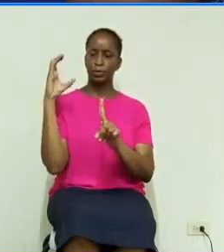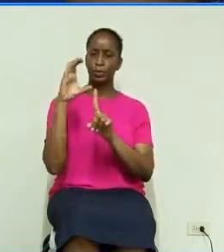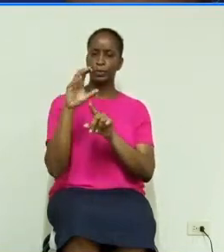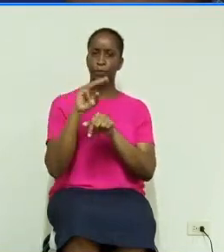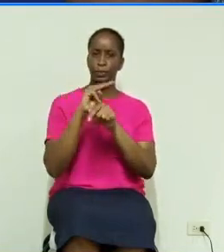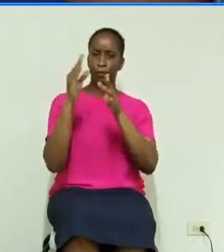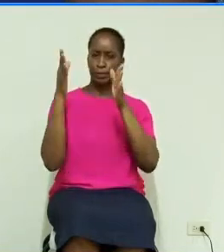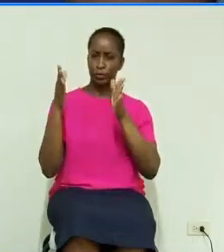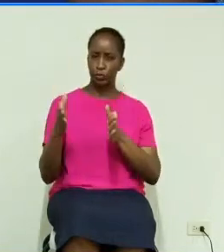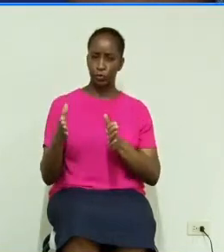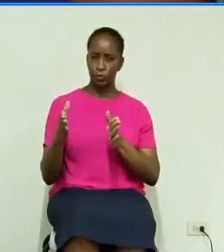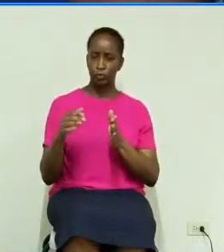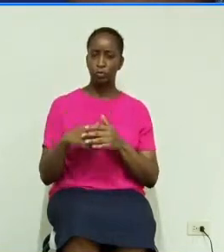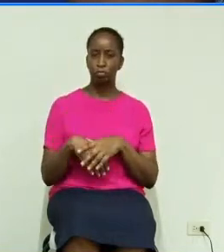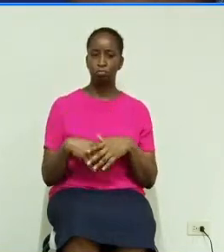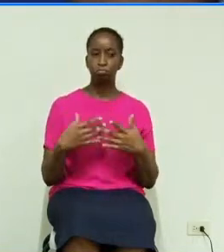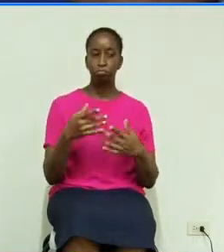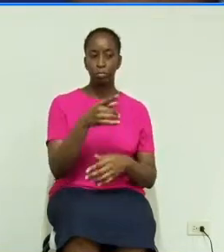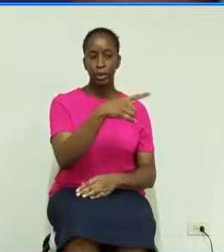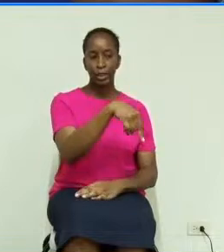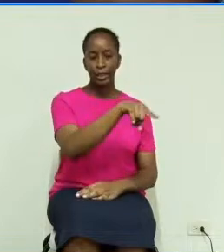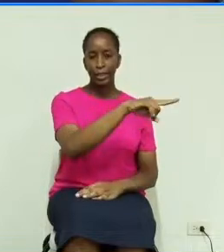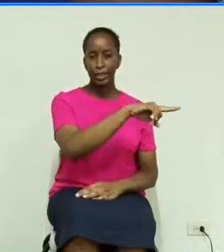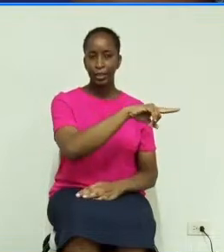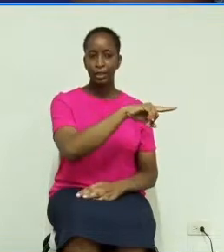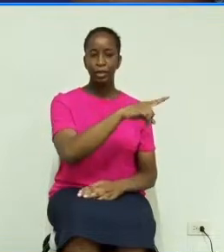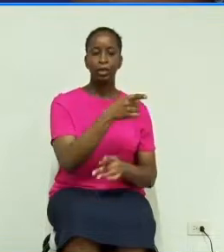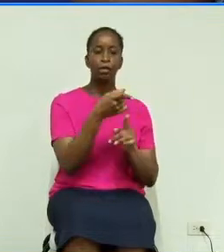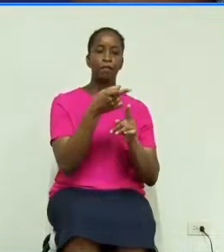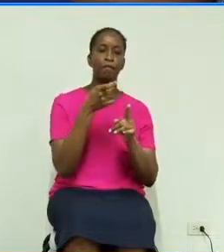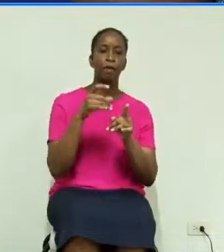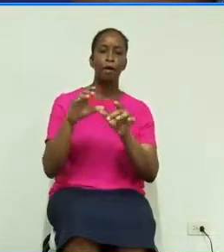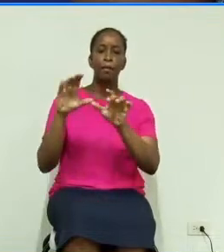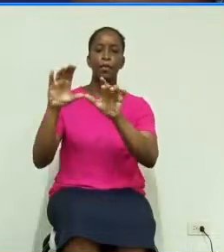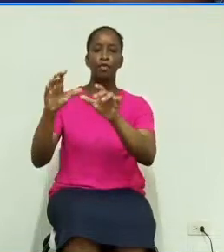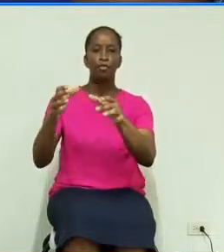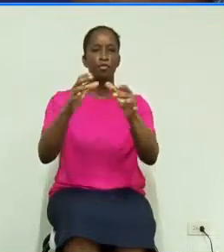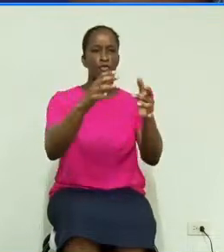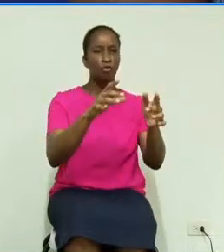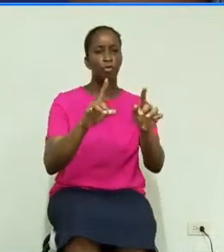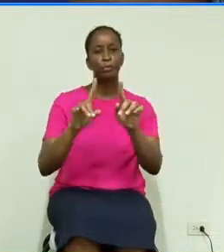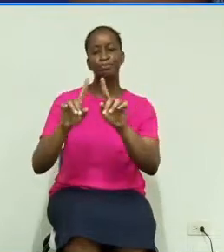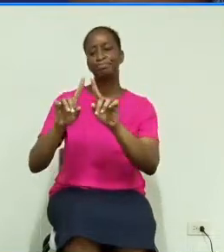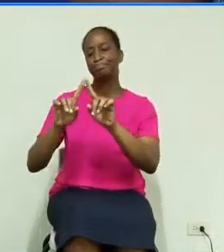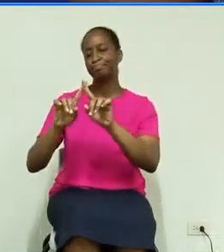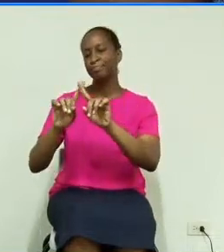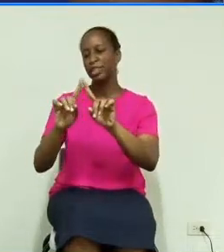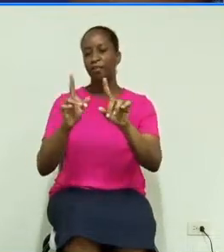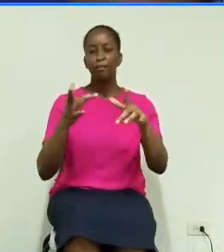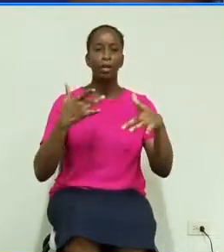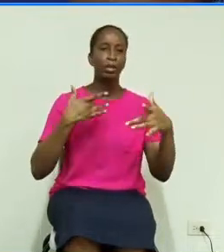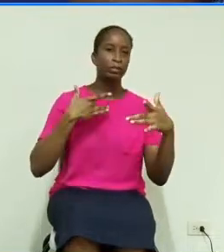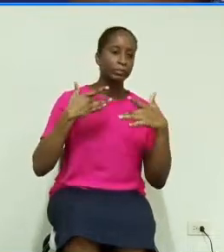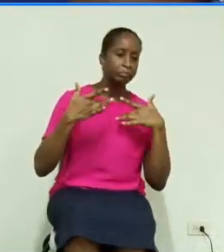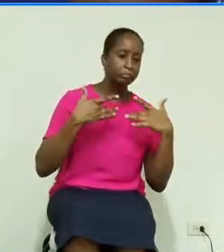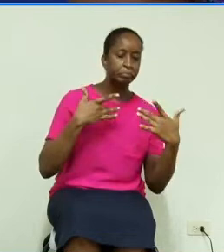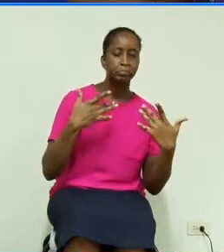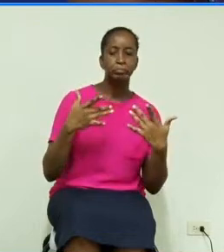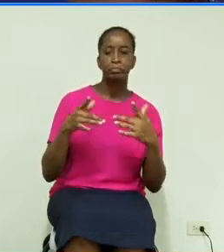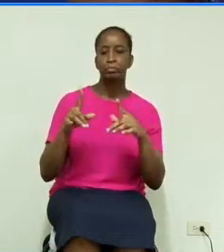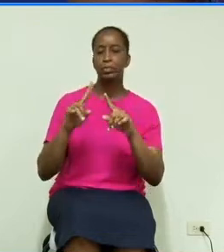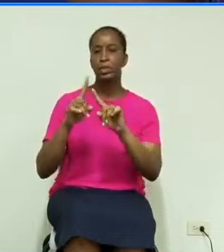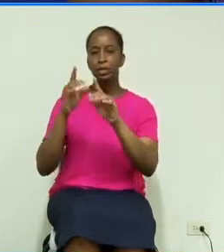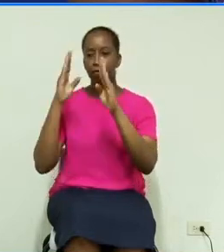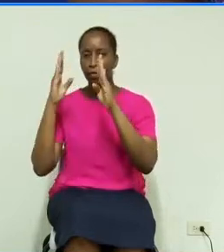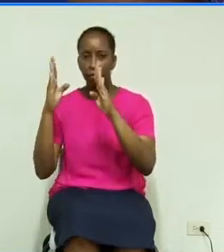want the best. We want the most informed. We want a cabinet comprising people that understand and can tackle